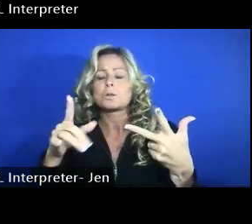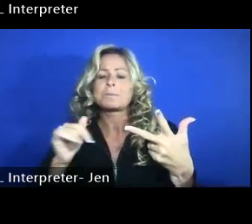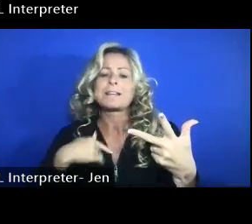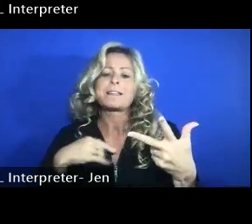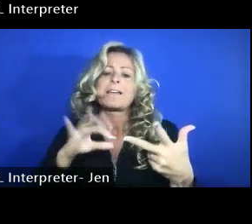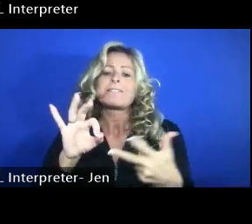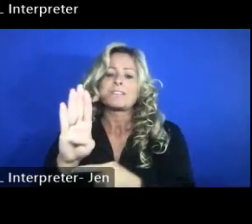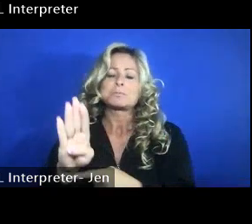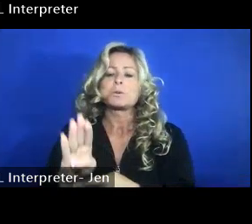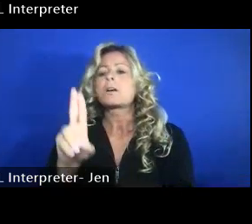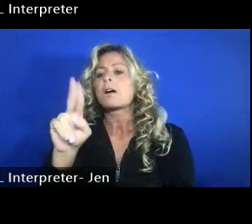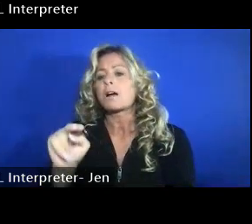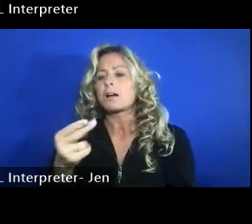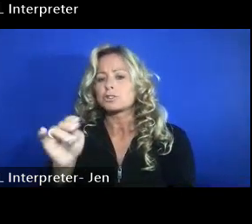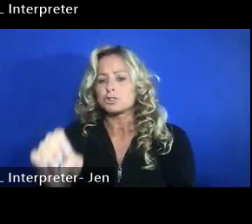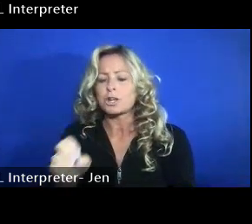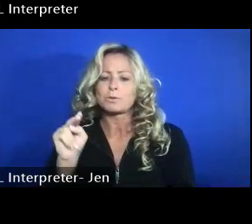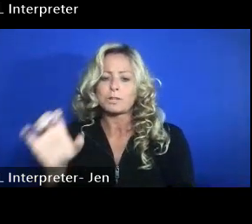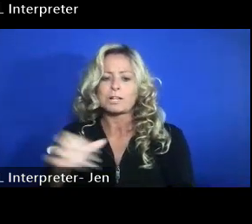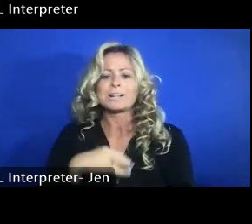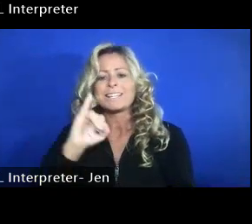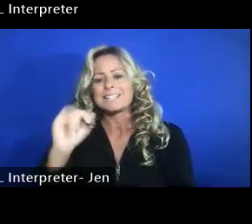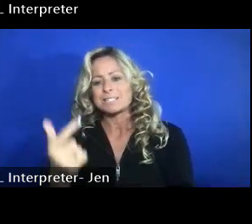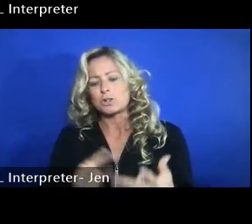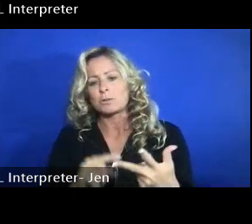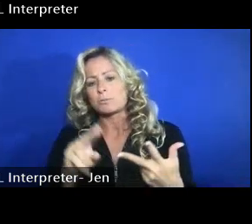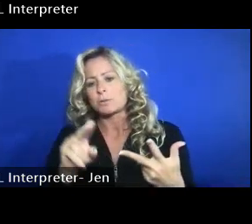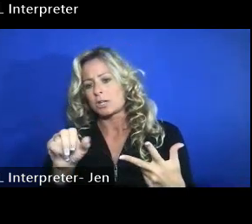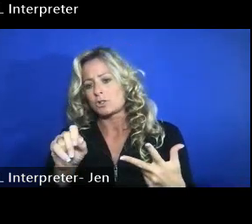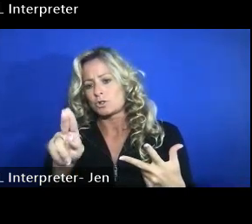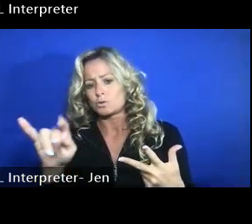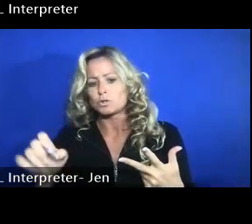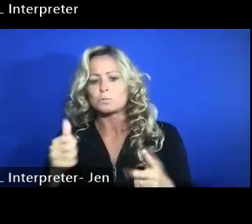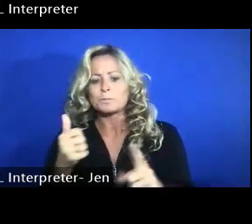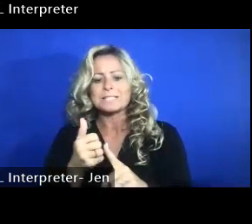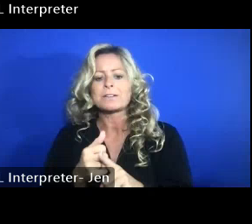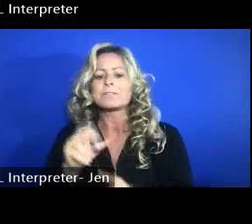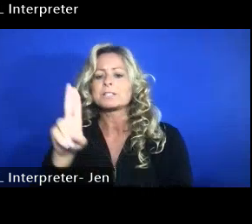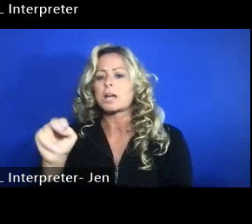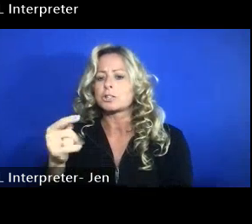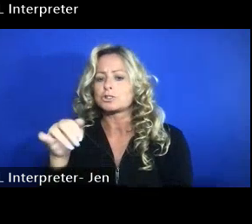North Carolina, and Instagram and YouTube is Unshame NC.